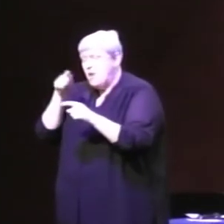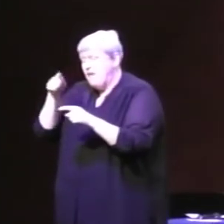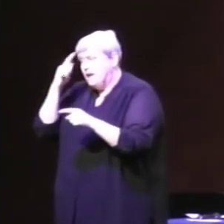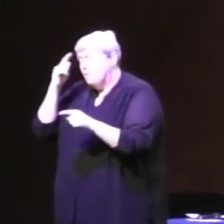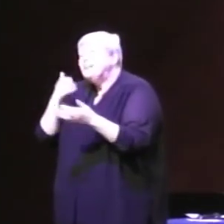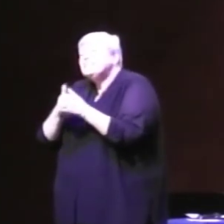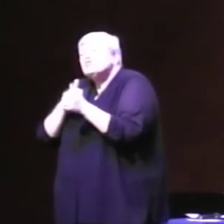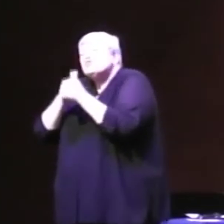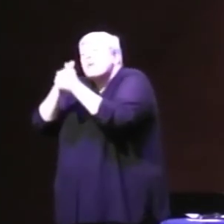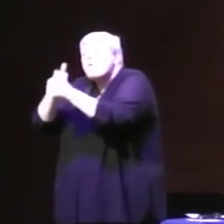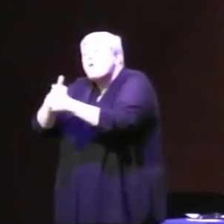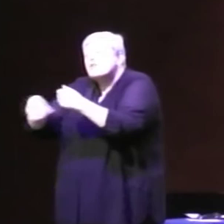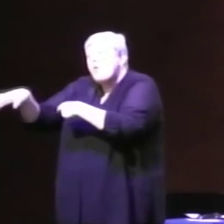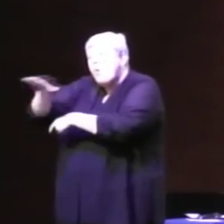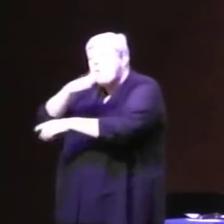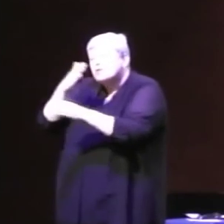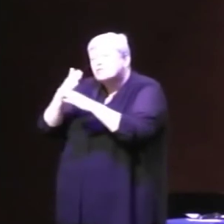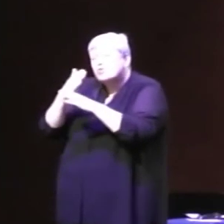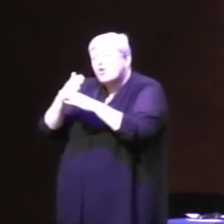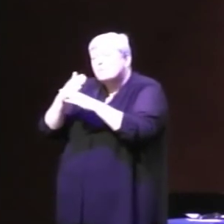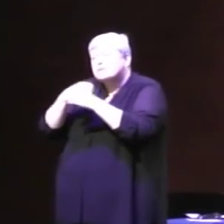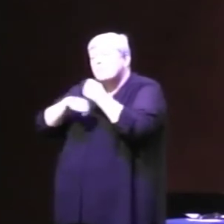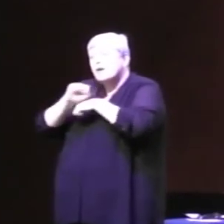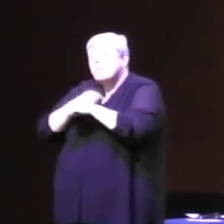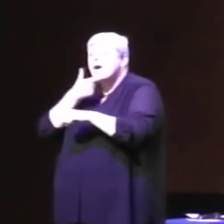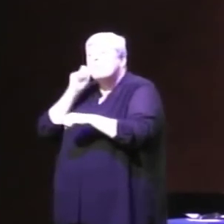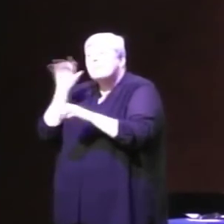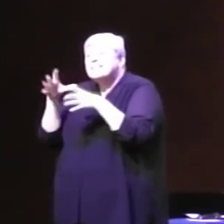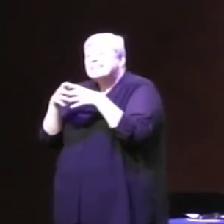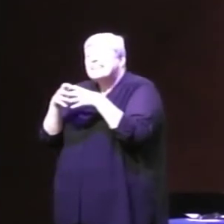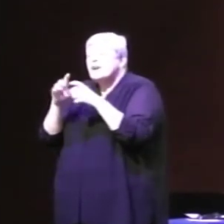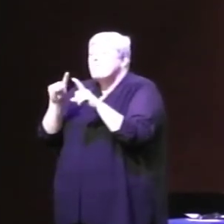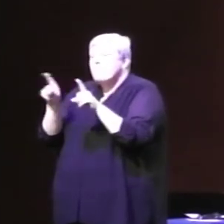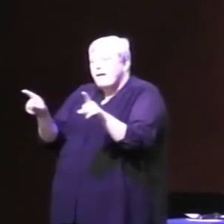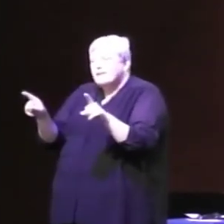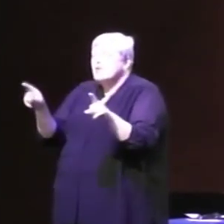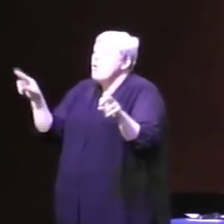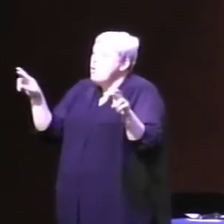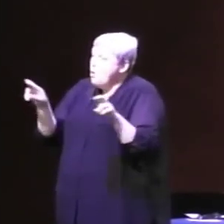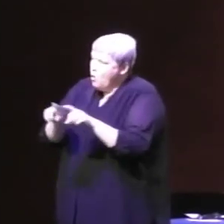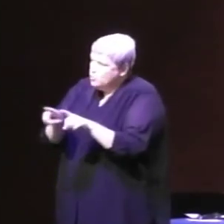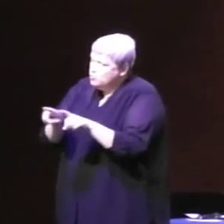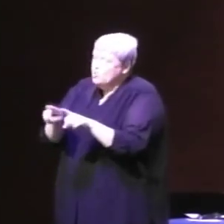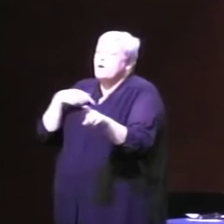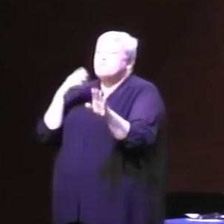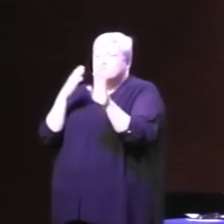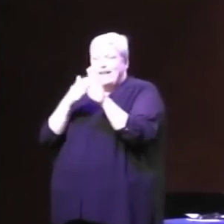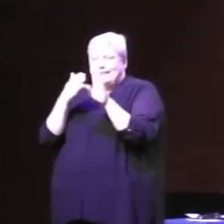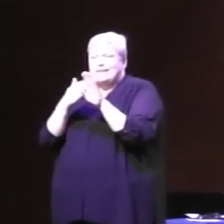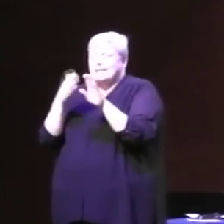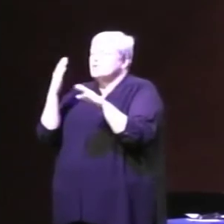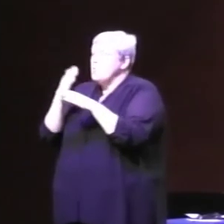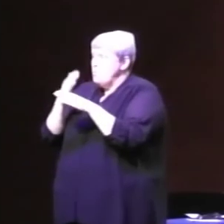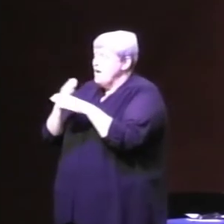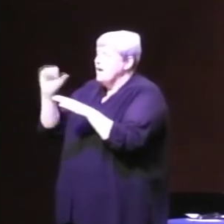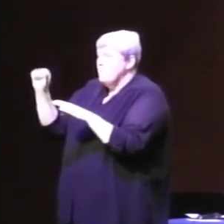support all of these jobs moved back into the public sector. However, we do also recognise all of these workers